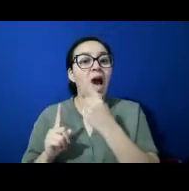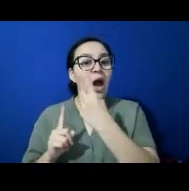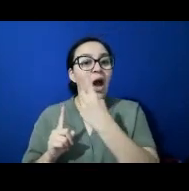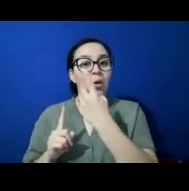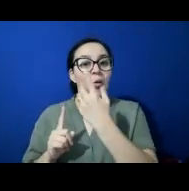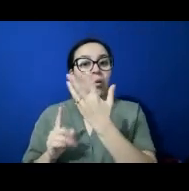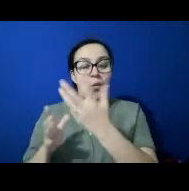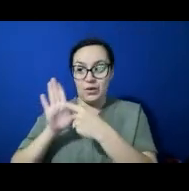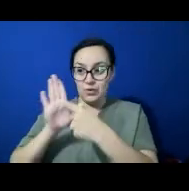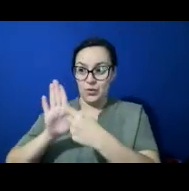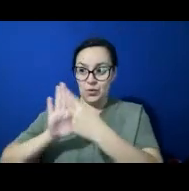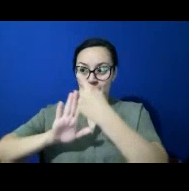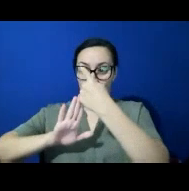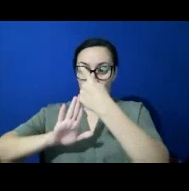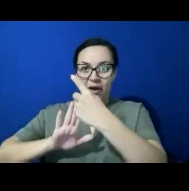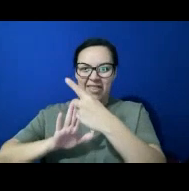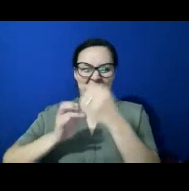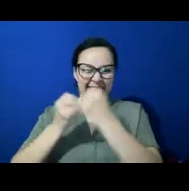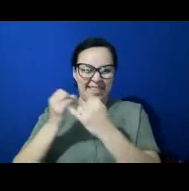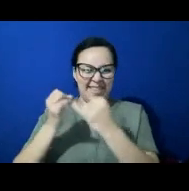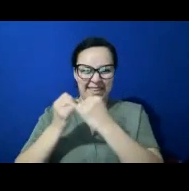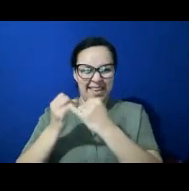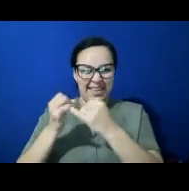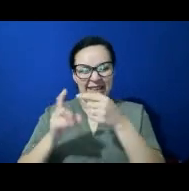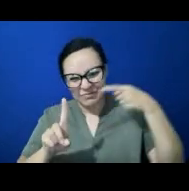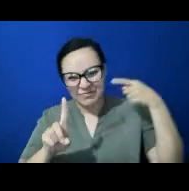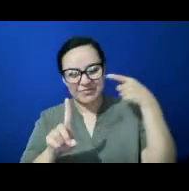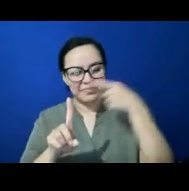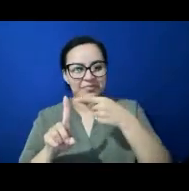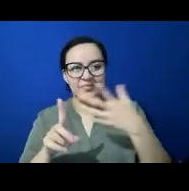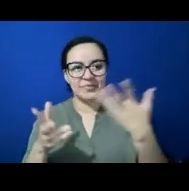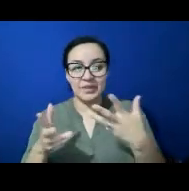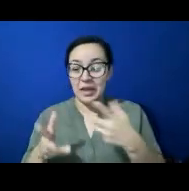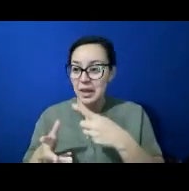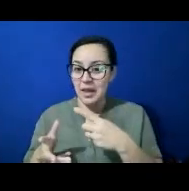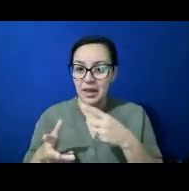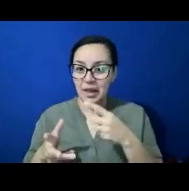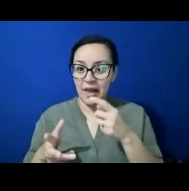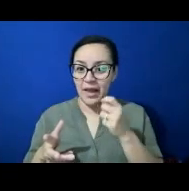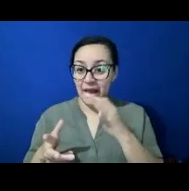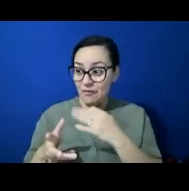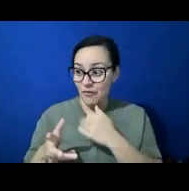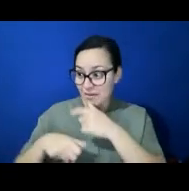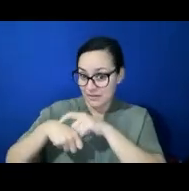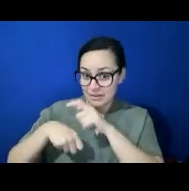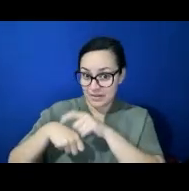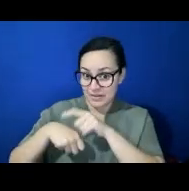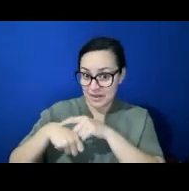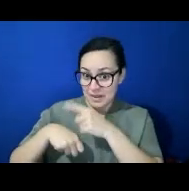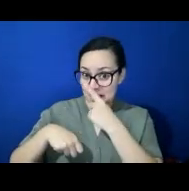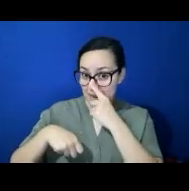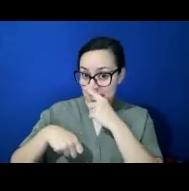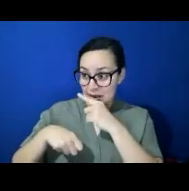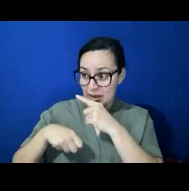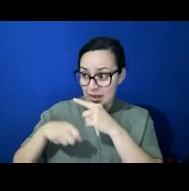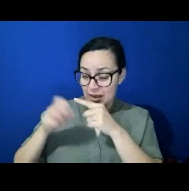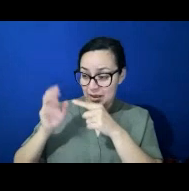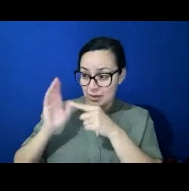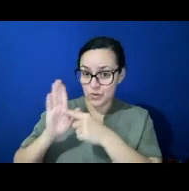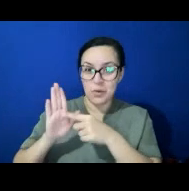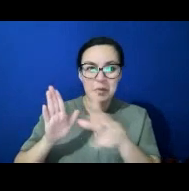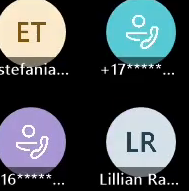bit plataforma of one digital of que the videos resume lo that que we se va a estar have in the hablando. digital Así que lo hará. Y si tenemos el platform. tiempo, So if we podemos have demostrarlo. the Esto lo que time, we duran can son